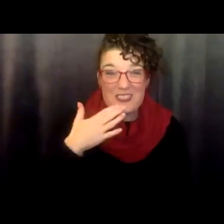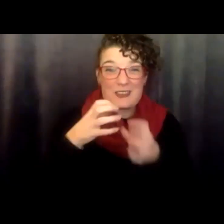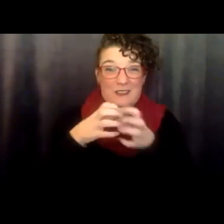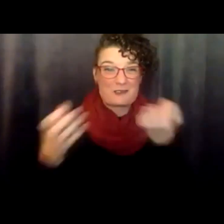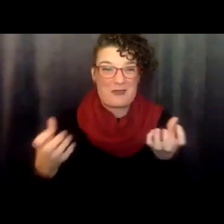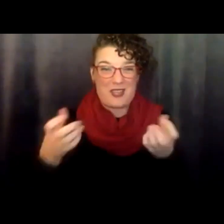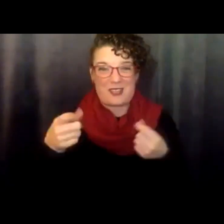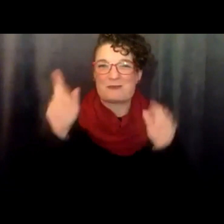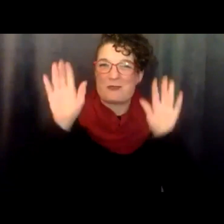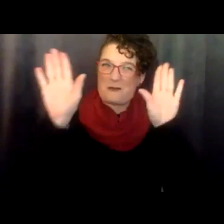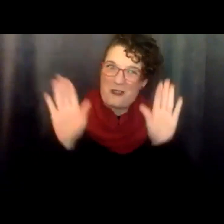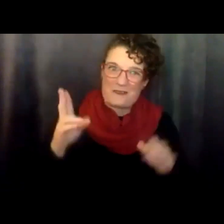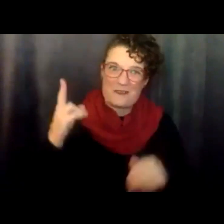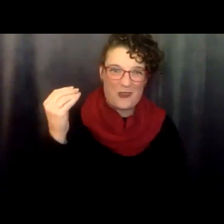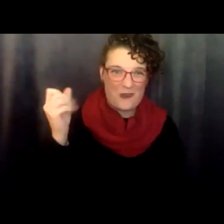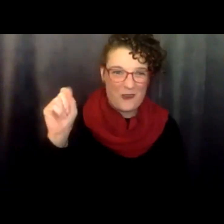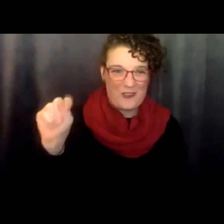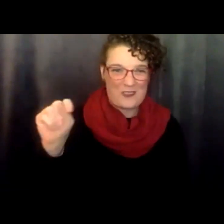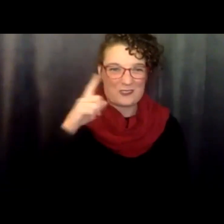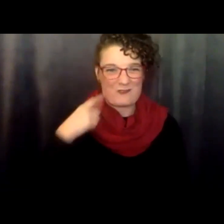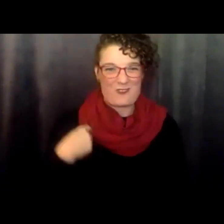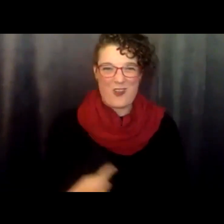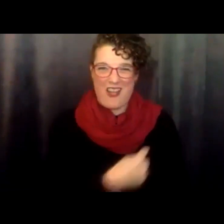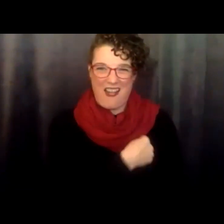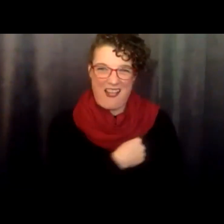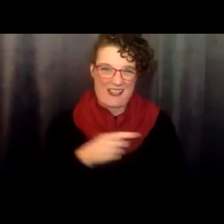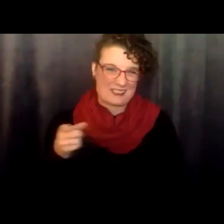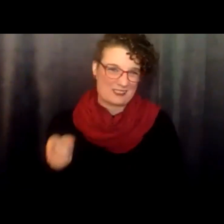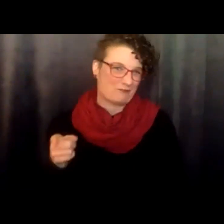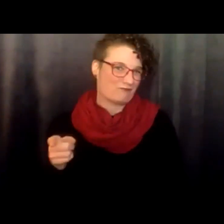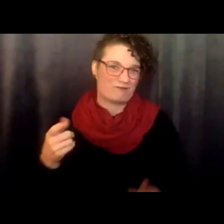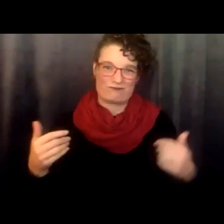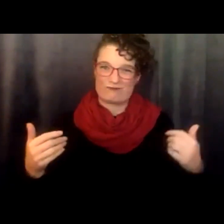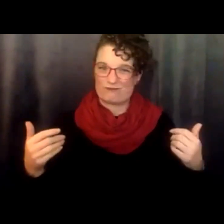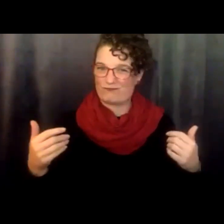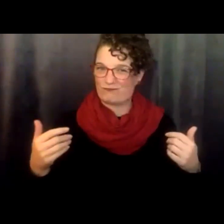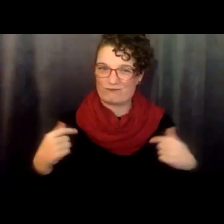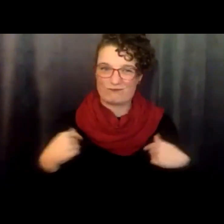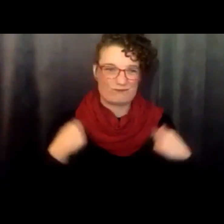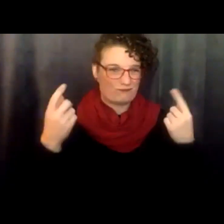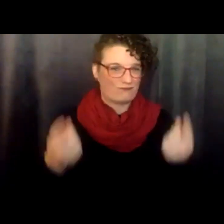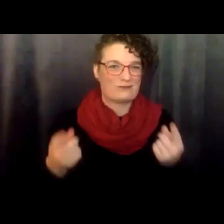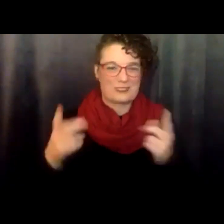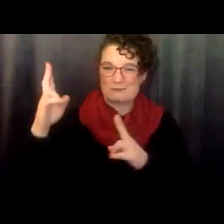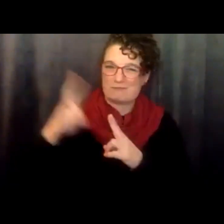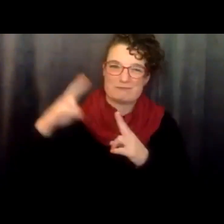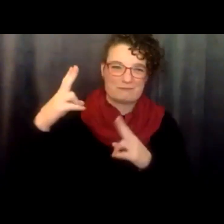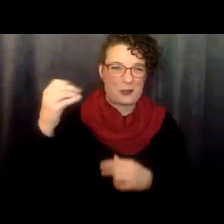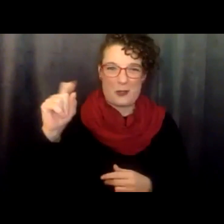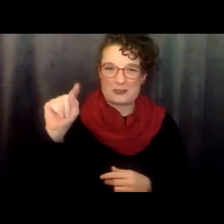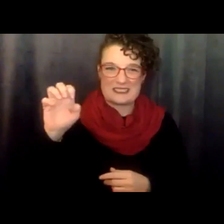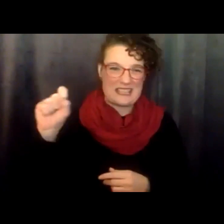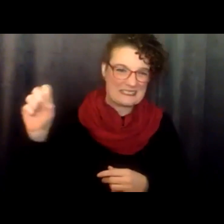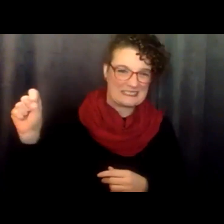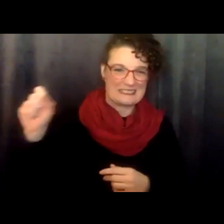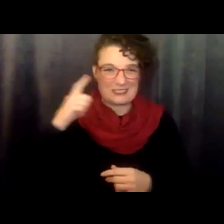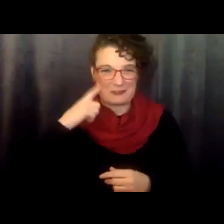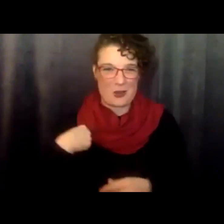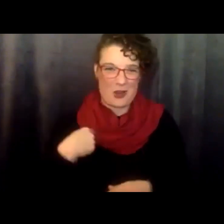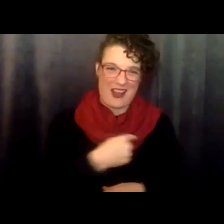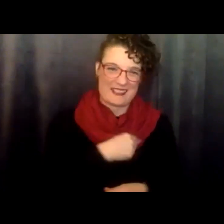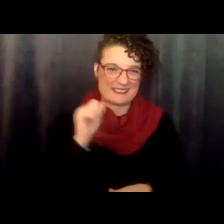a wonderful host. You really have been the hostess with the mostest at every